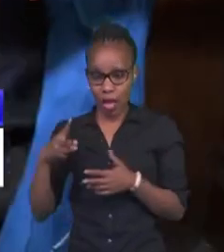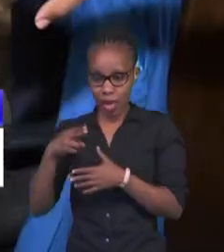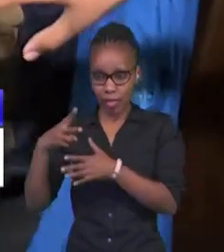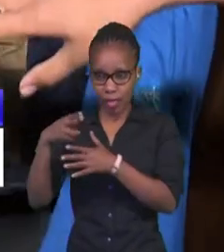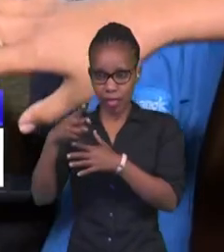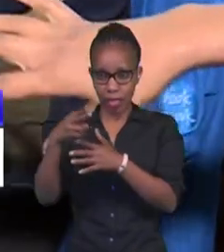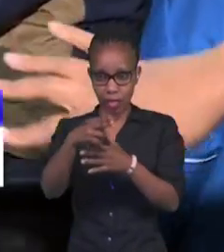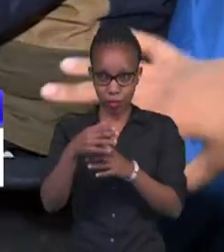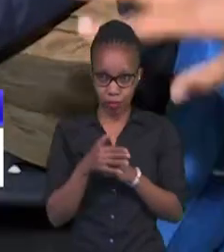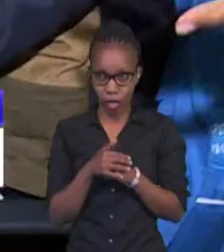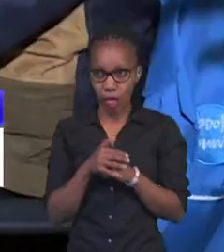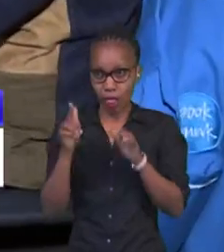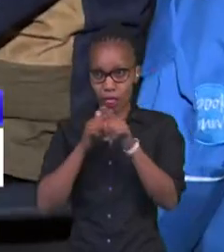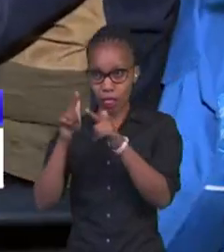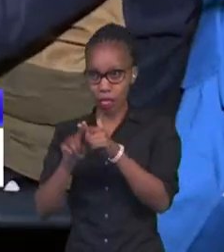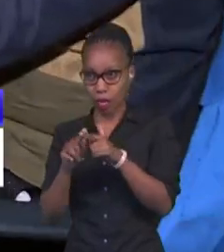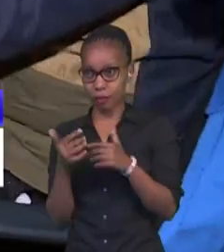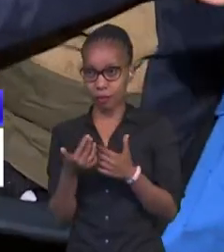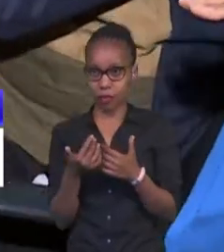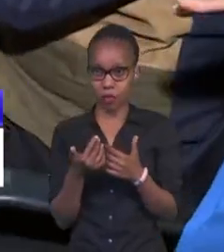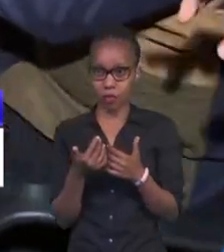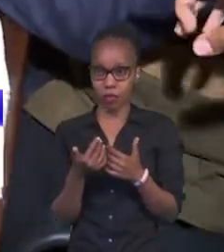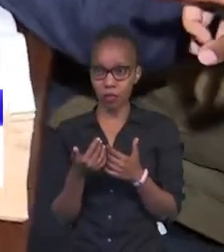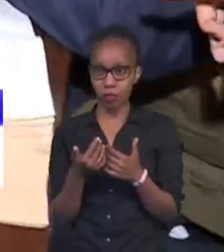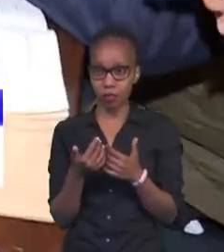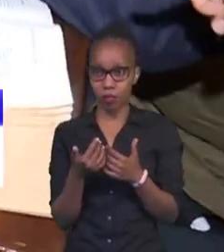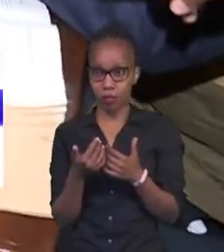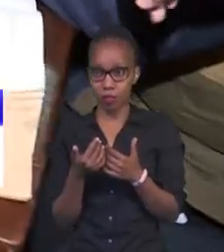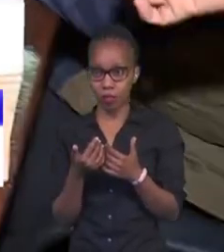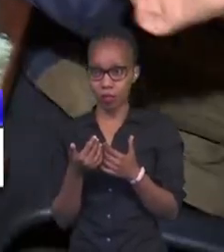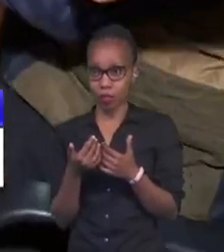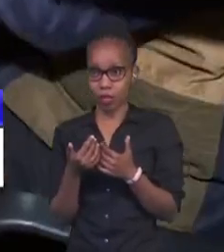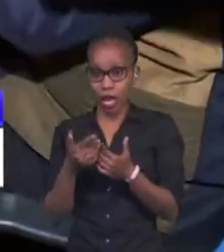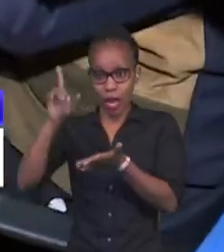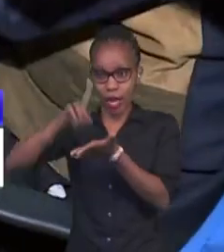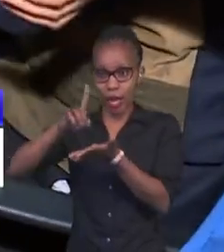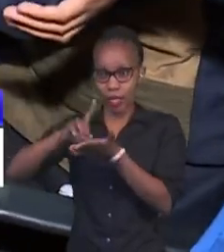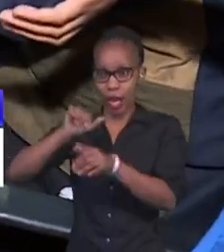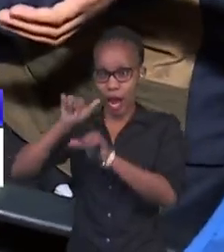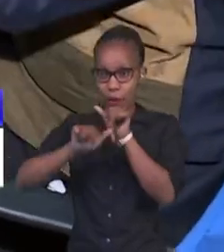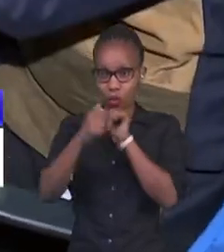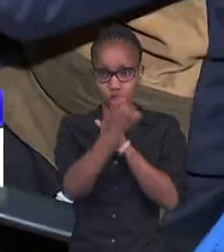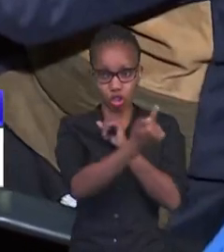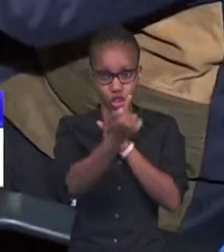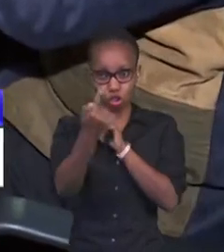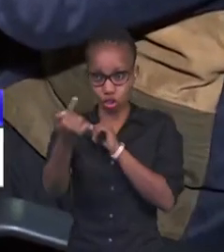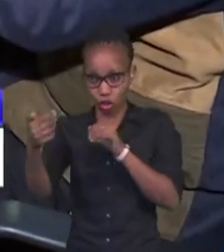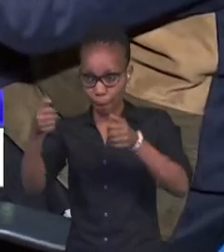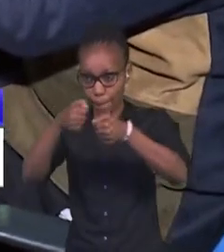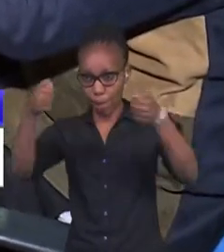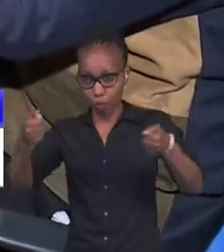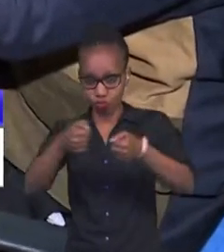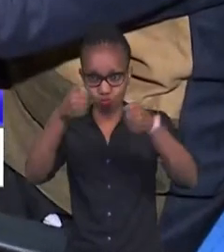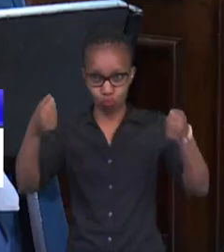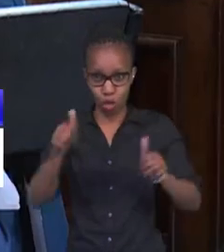doing. And then her work partner, Travis, is now entering metadata about every single page that was